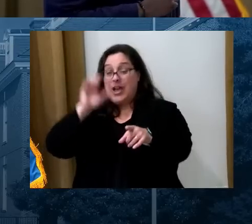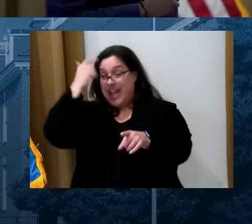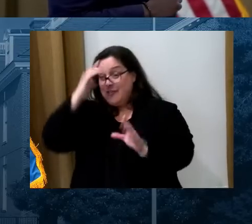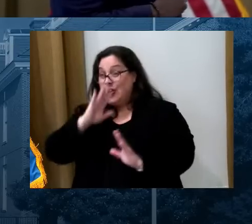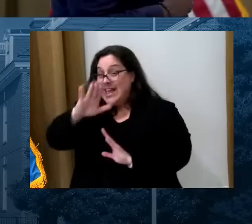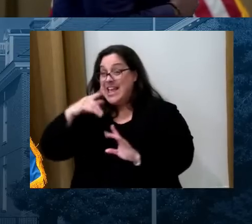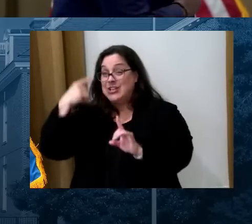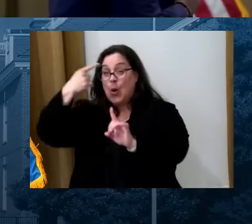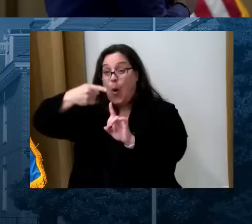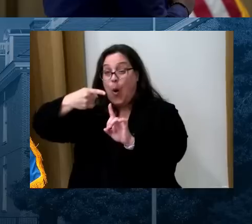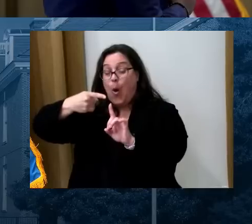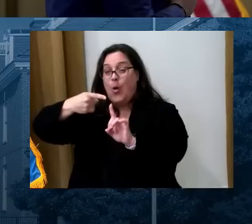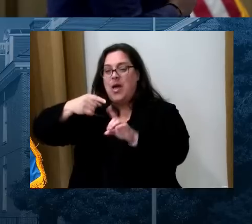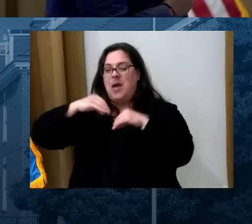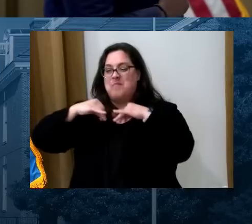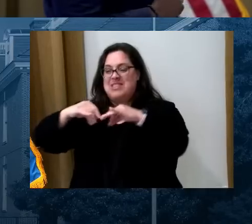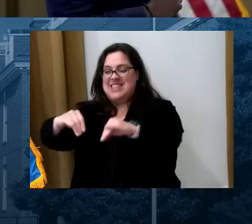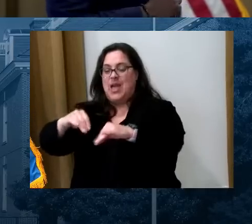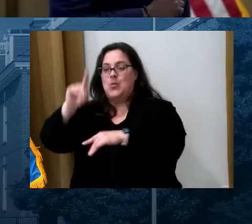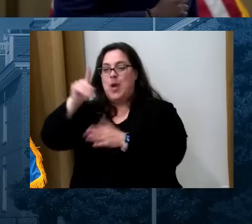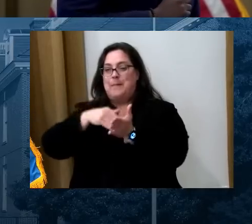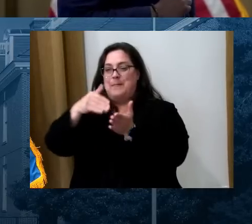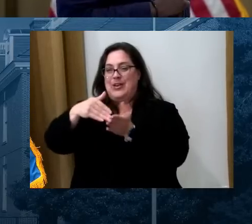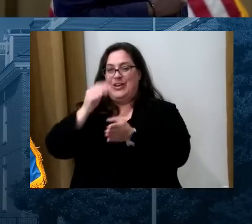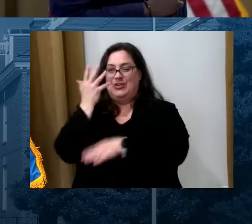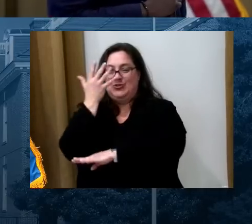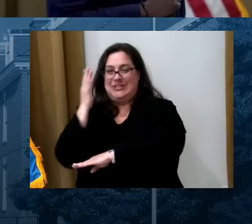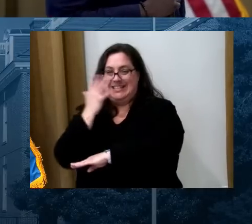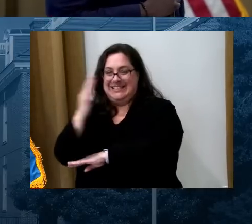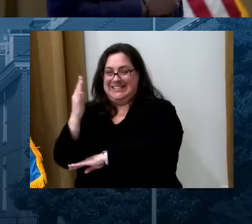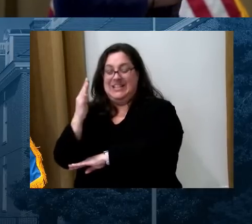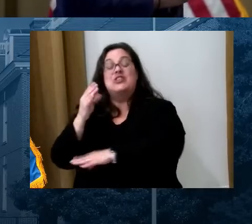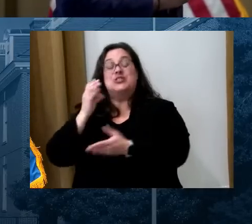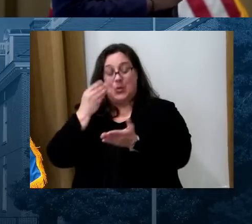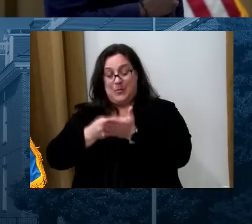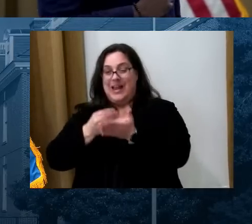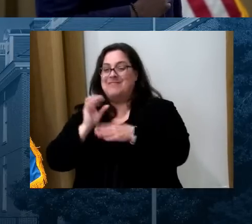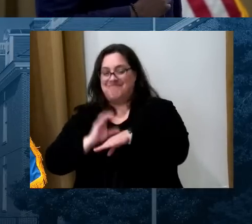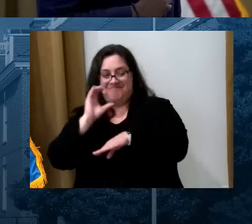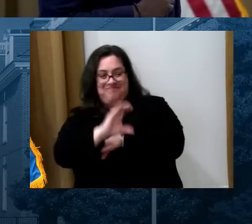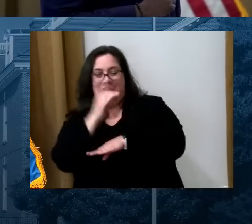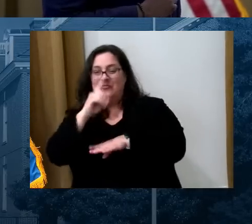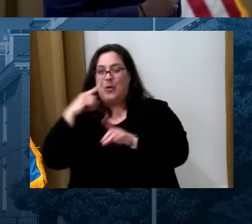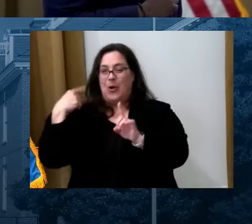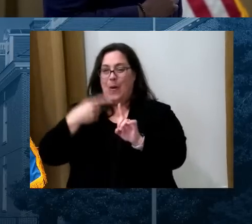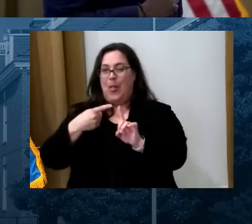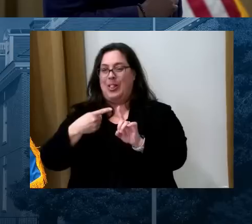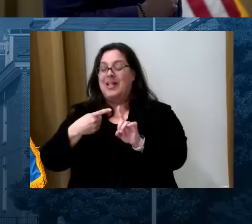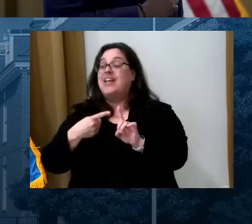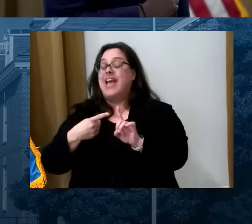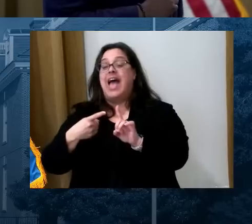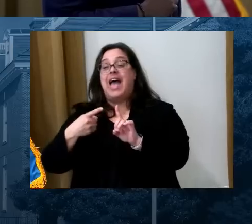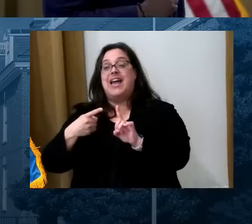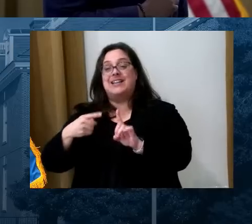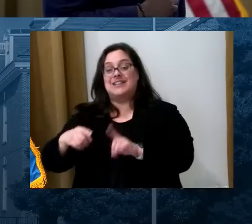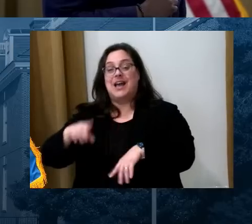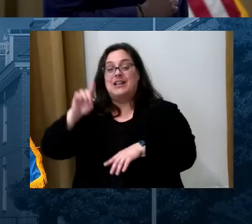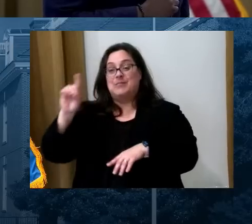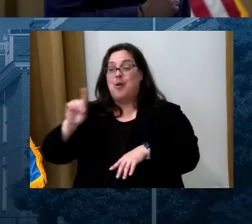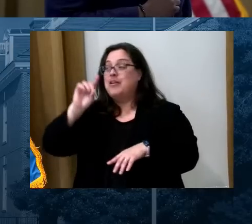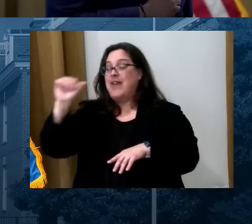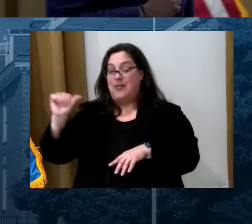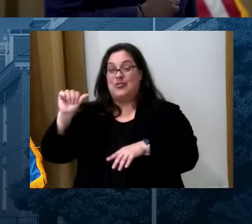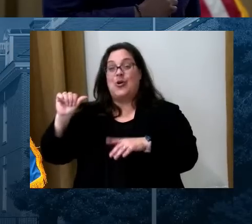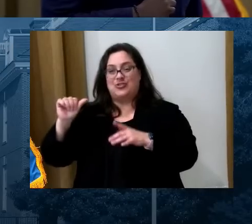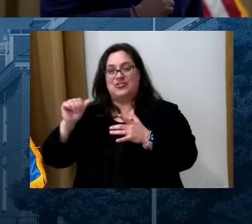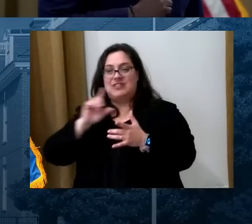trees throughout the state of Delaware. We set aside funding to get us closer to that goal. DNREC and the Department of Agriculture are leading the